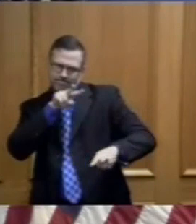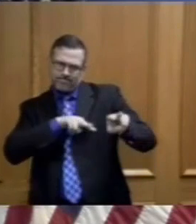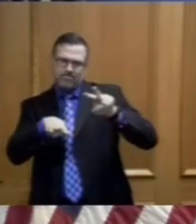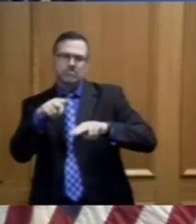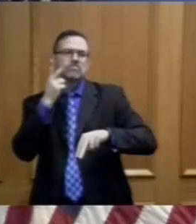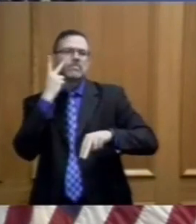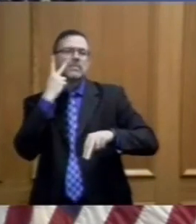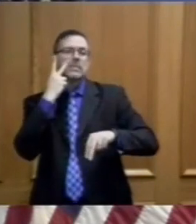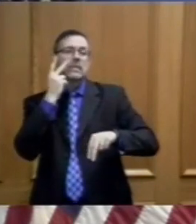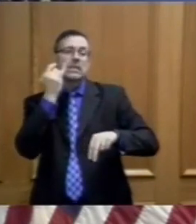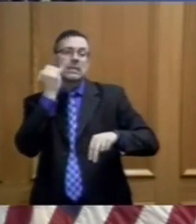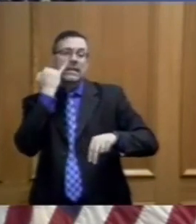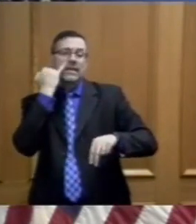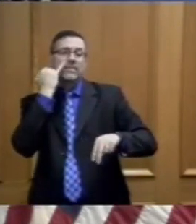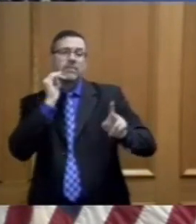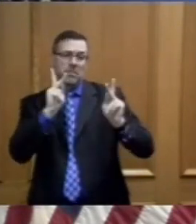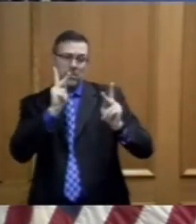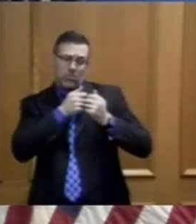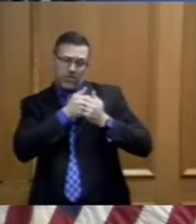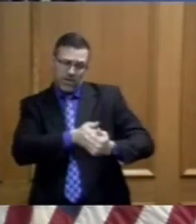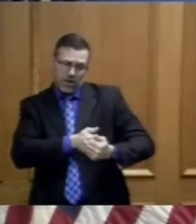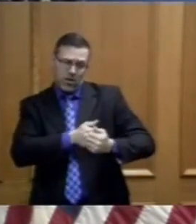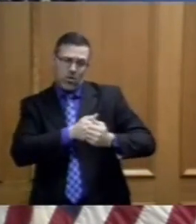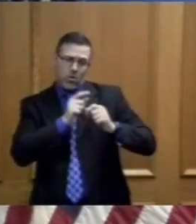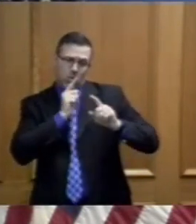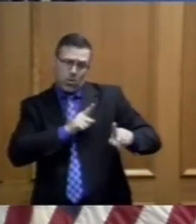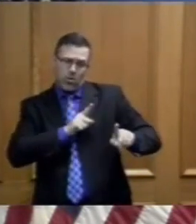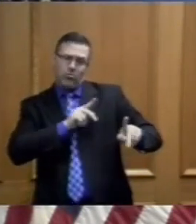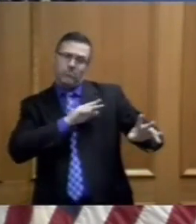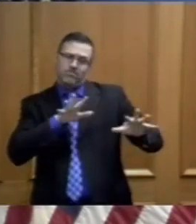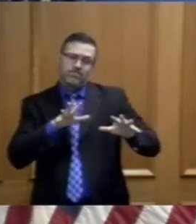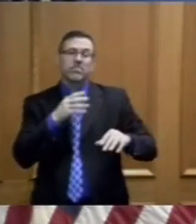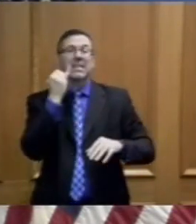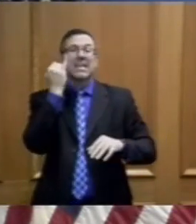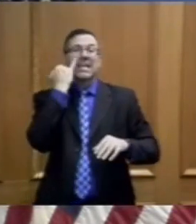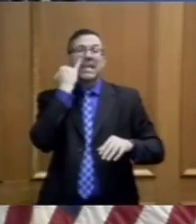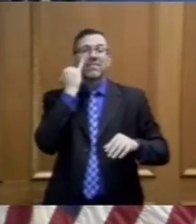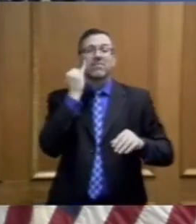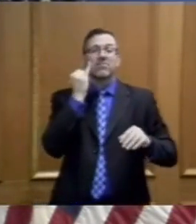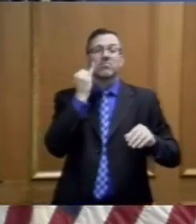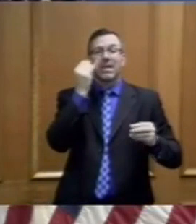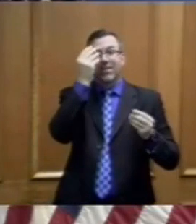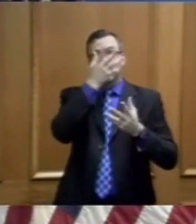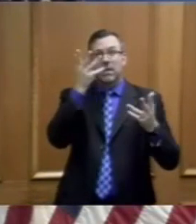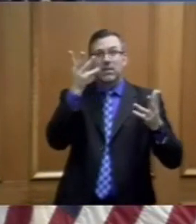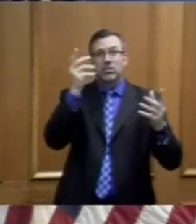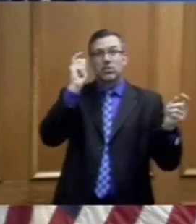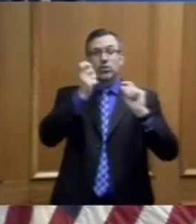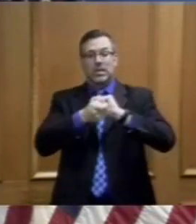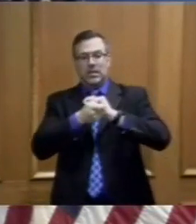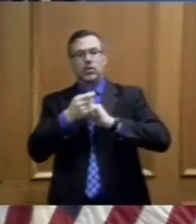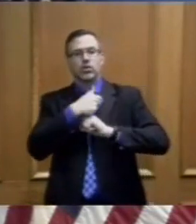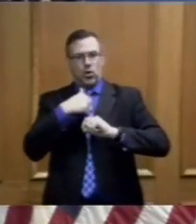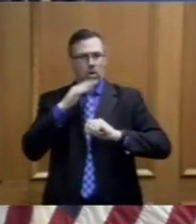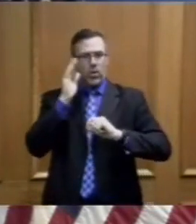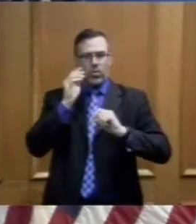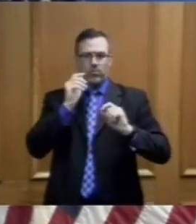always. We look at information. When information changes, then we change direction. But we haven't looked at changing that